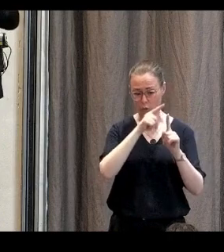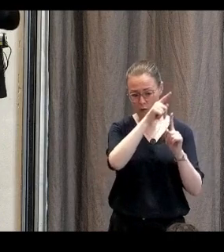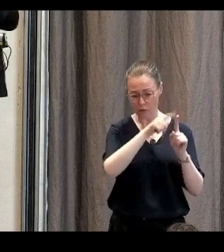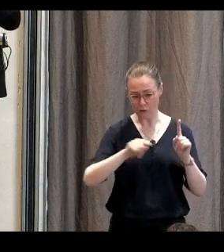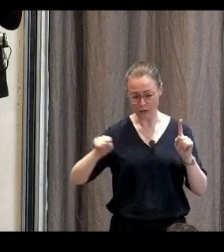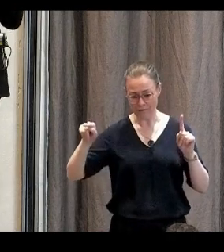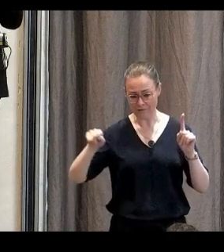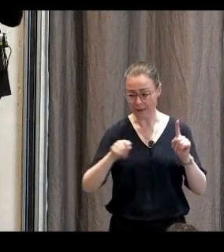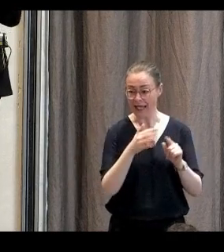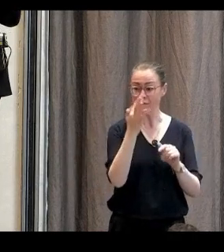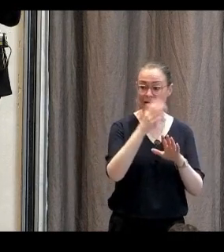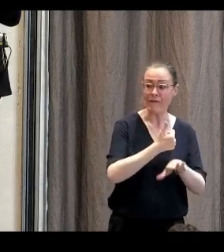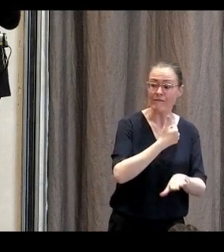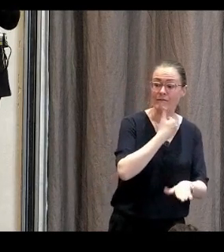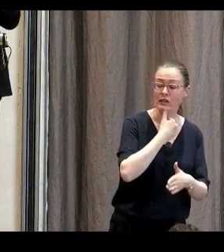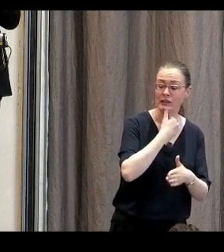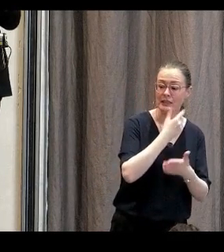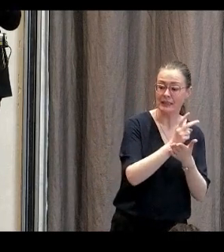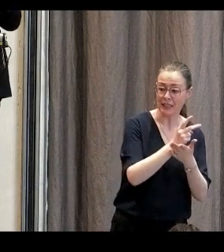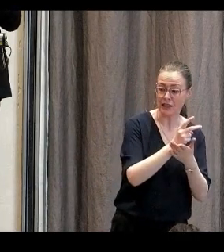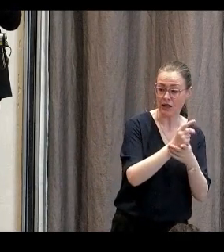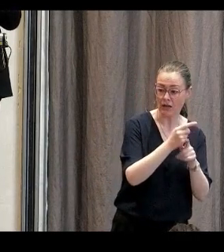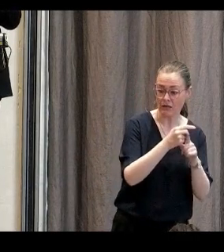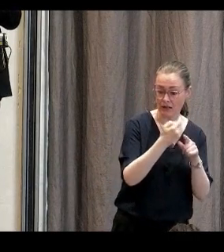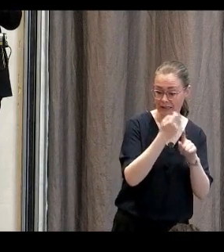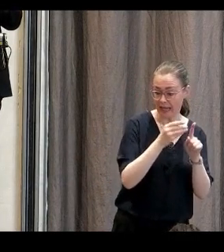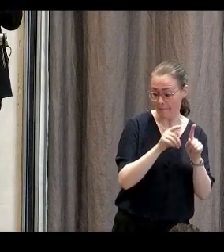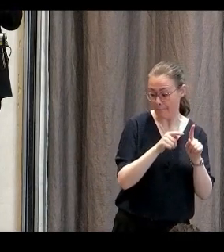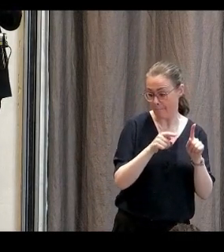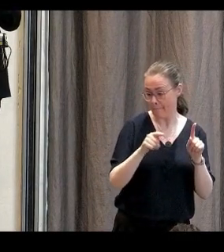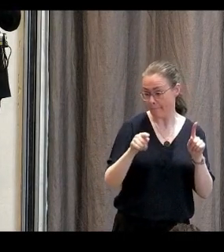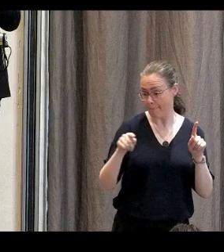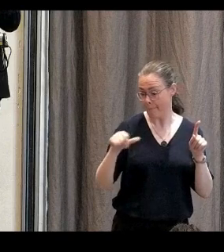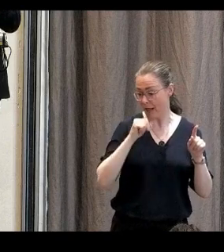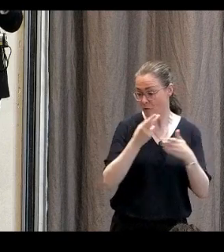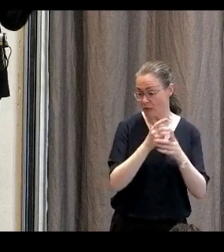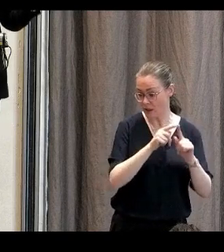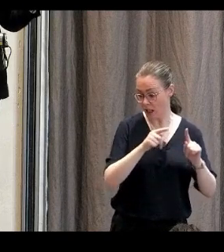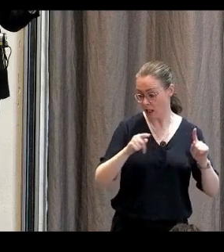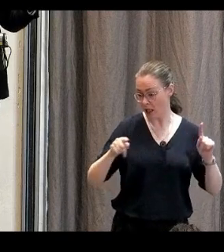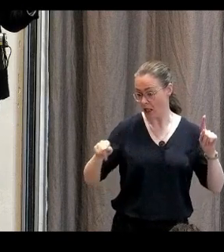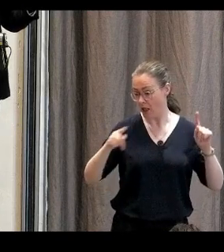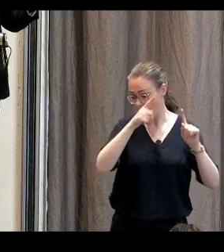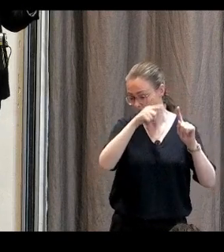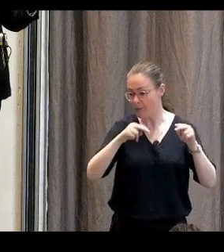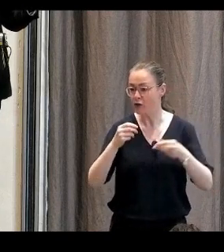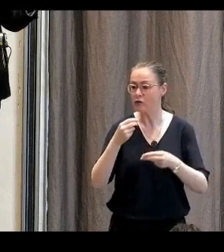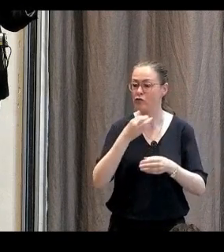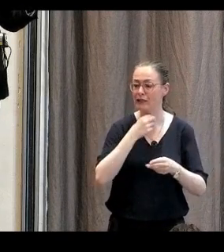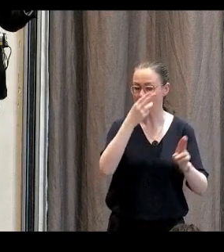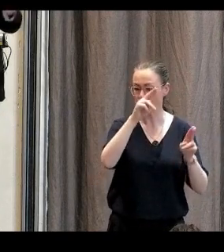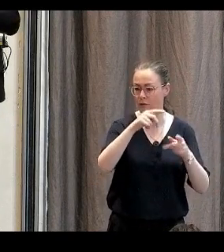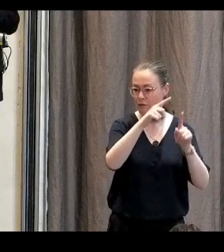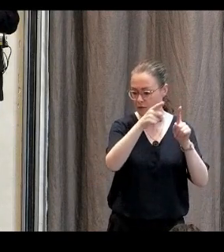that if we've had a first seizure, the longer we go without another one, the smaller our risk of having another one